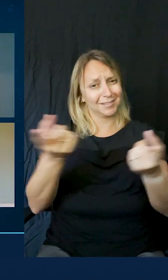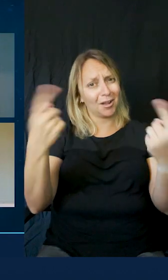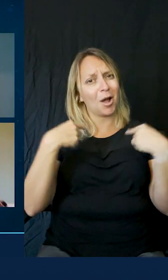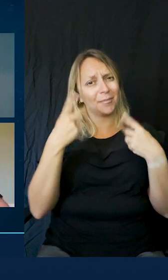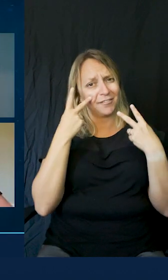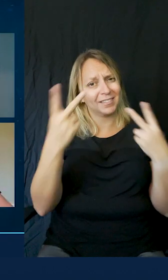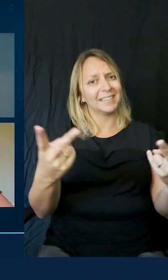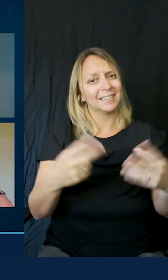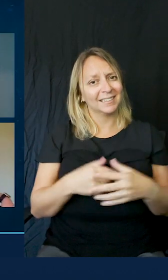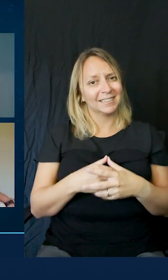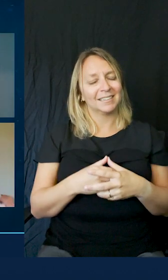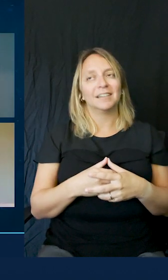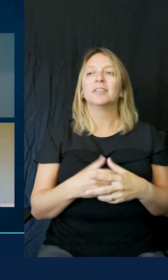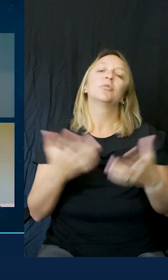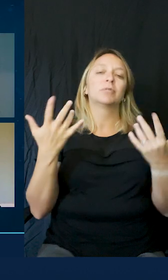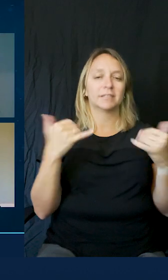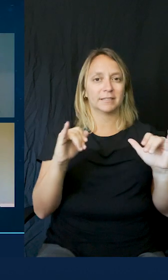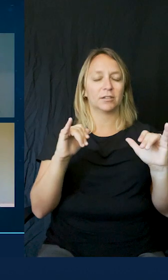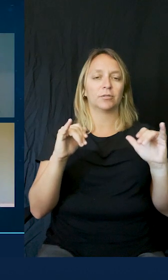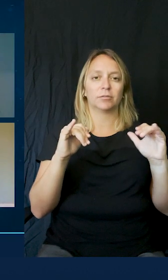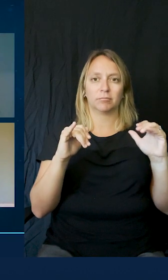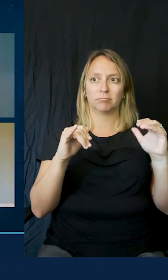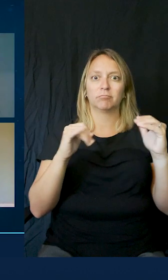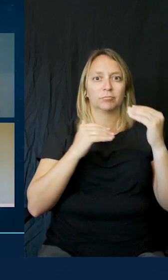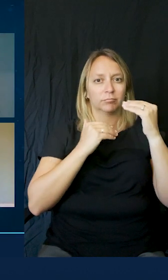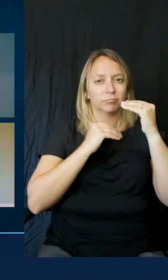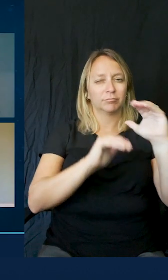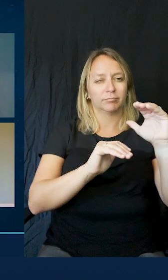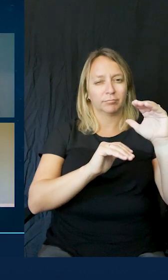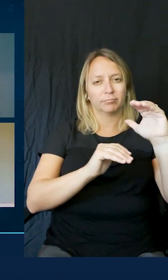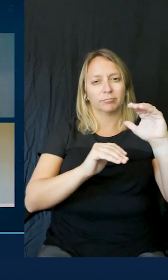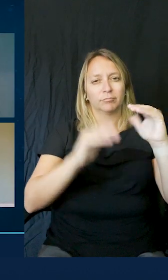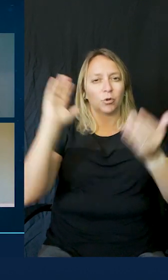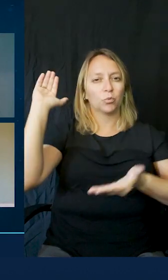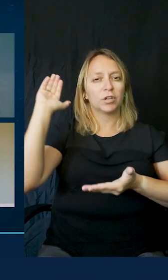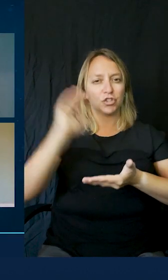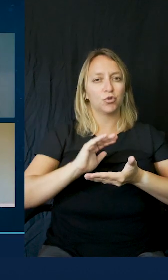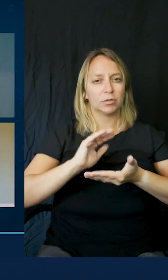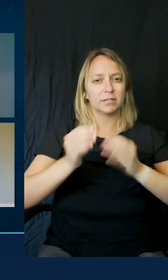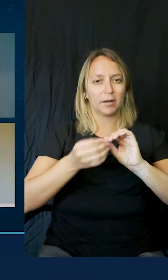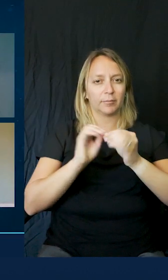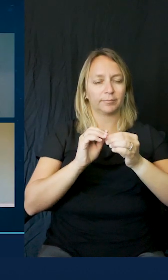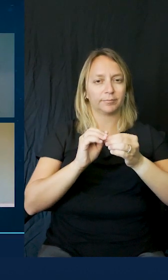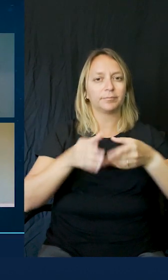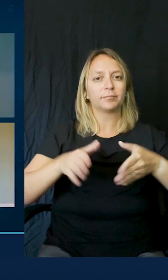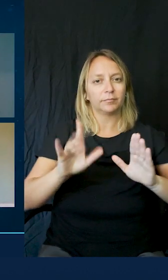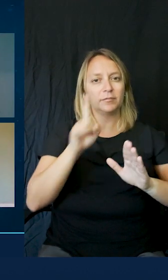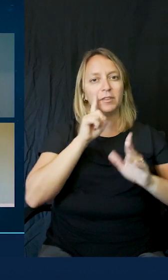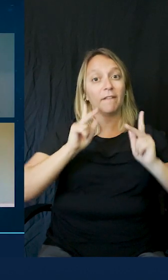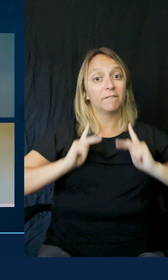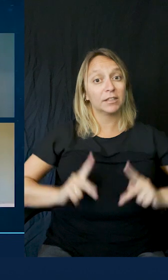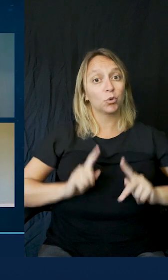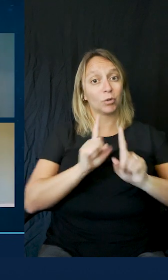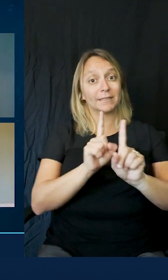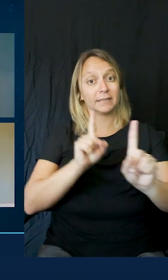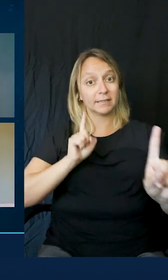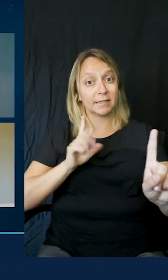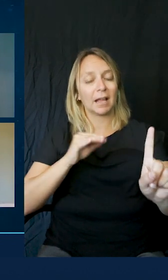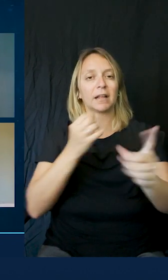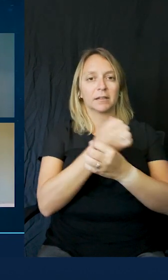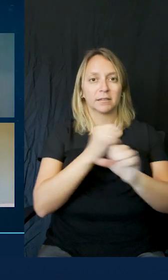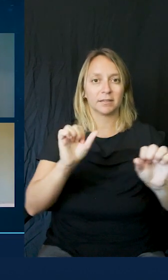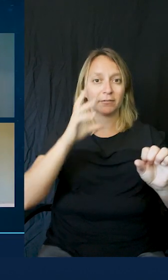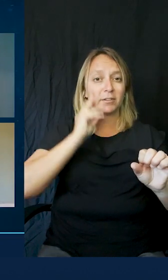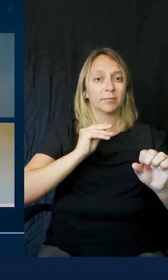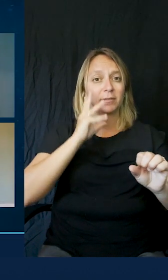us. We are still operating with some reduced capacity, and that allows for physical distancing and a really safe experience.